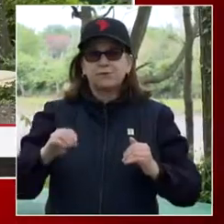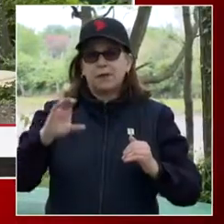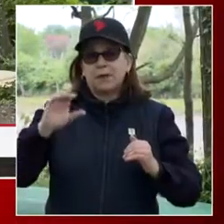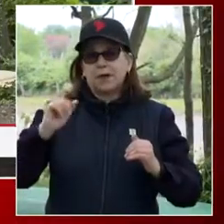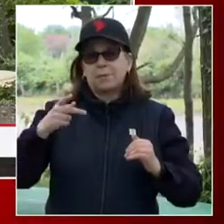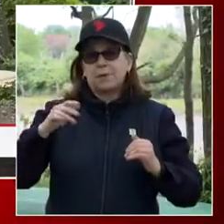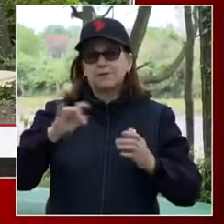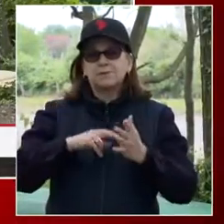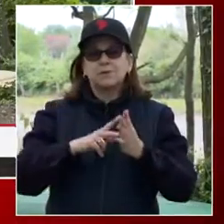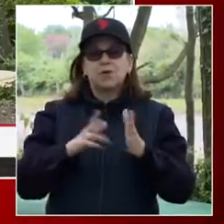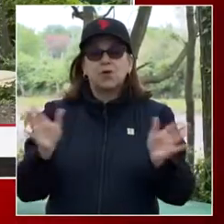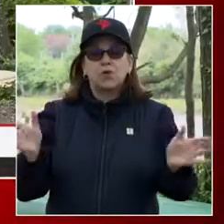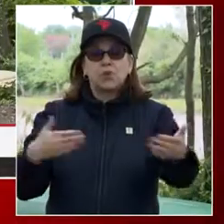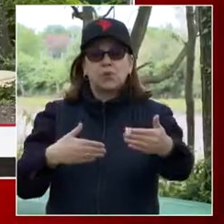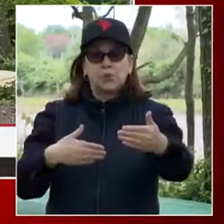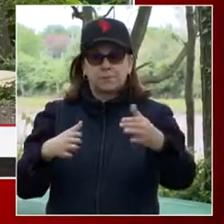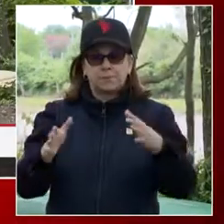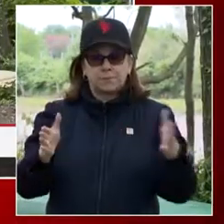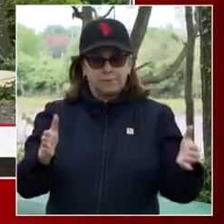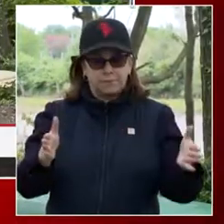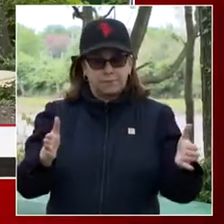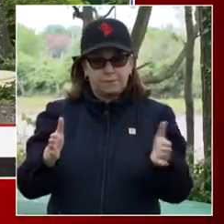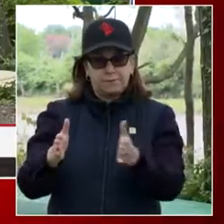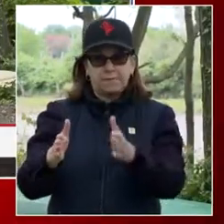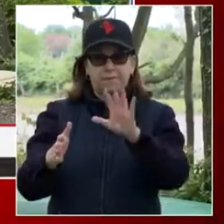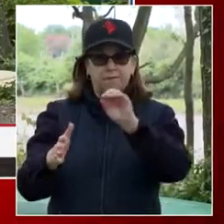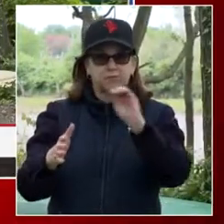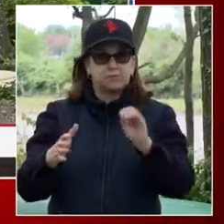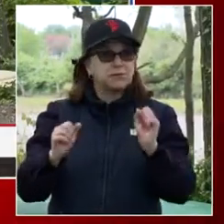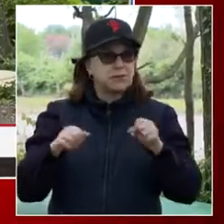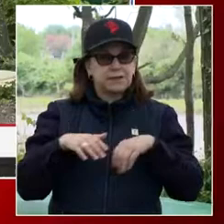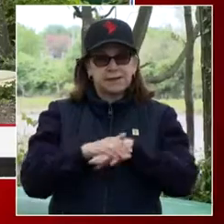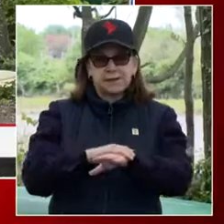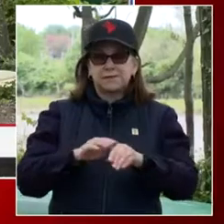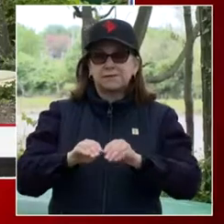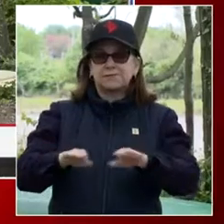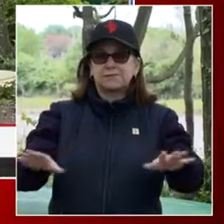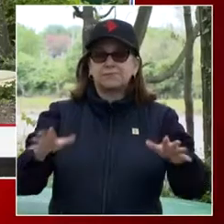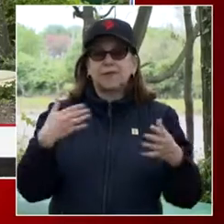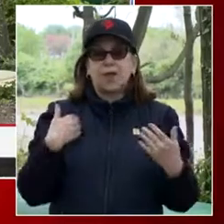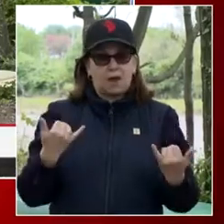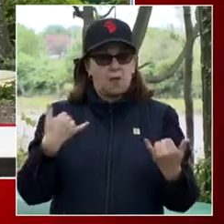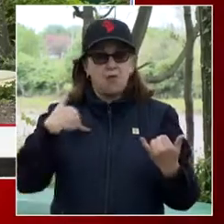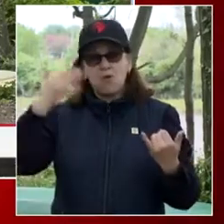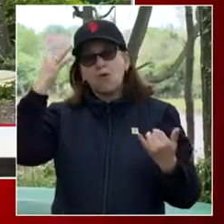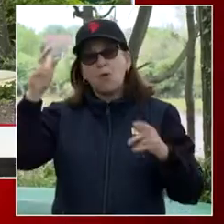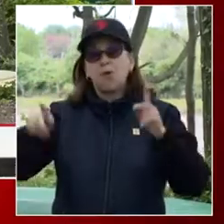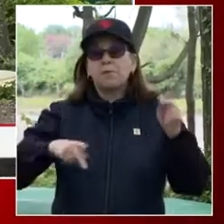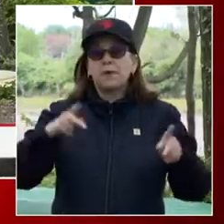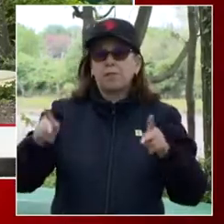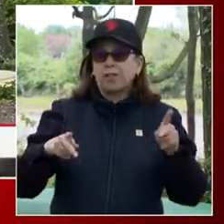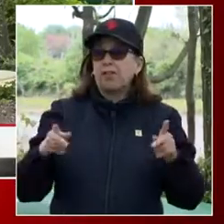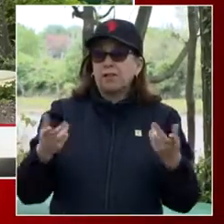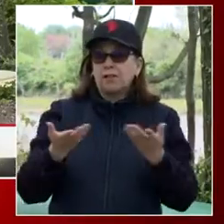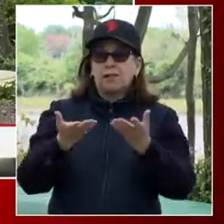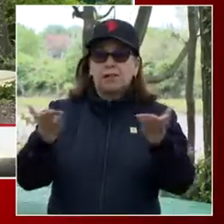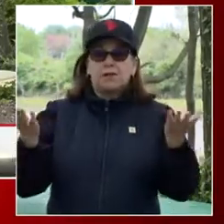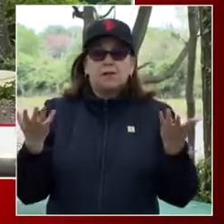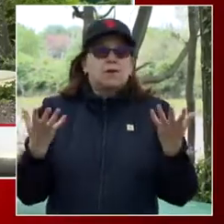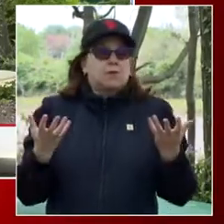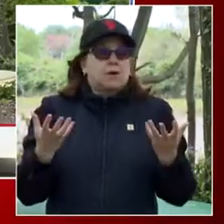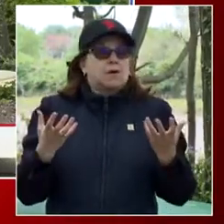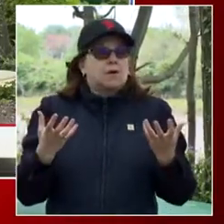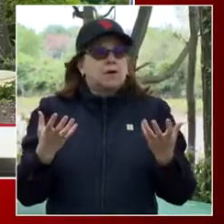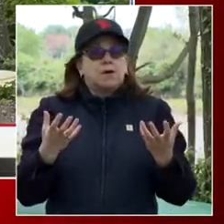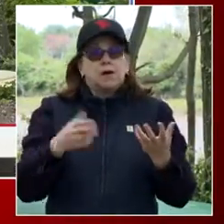in addition to the wonderful outdoor uses that we have, we know that people want to use our recreation